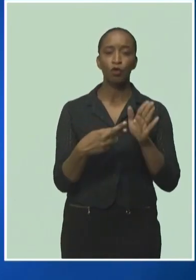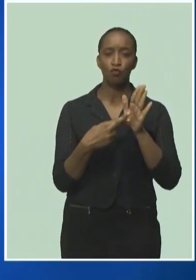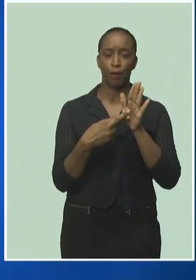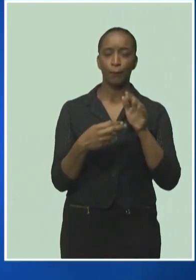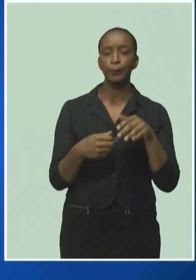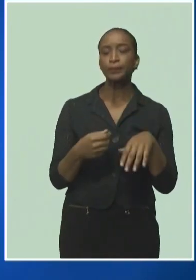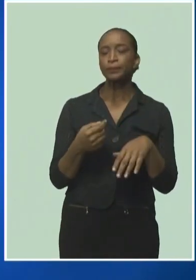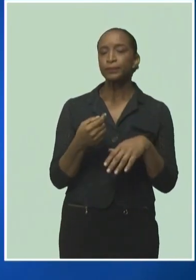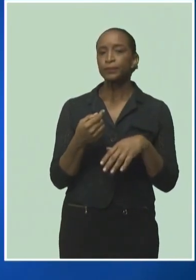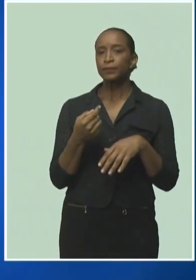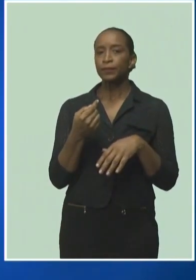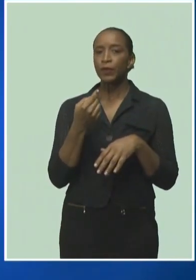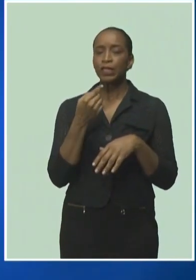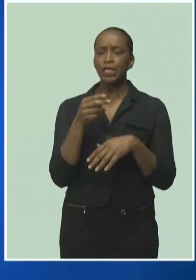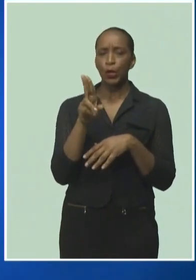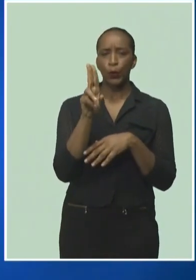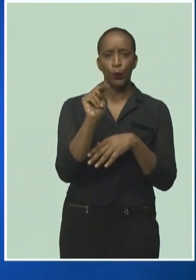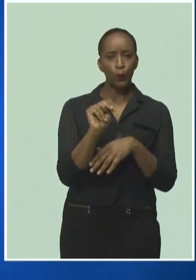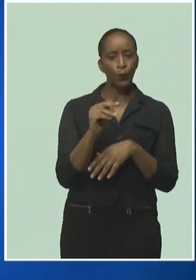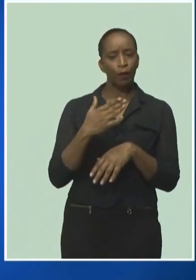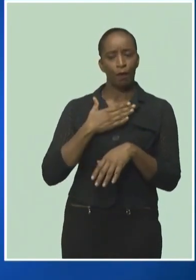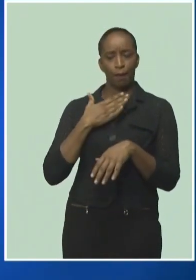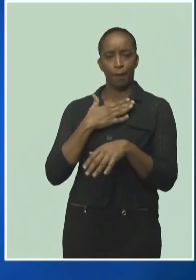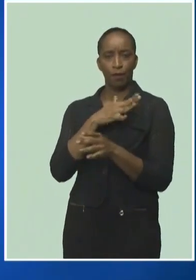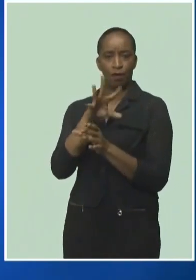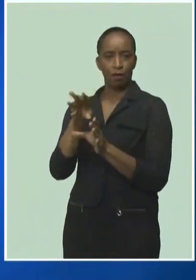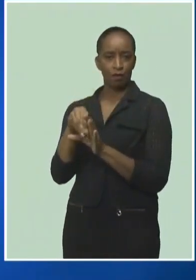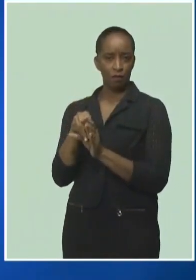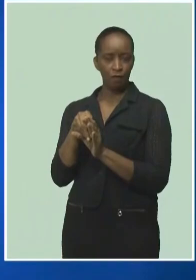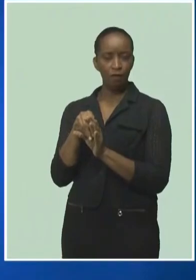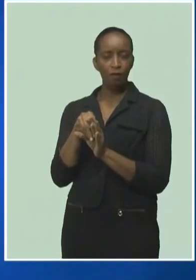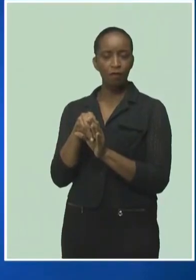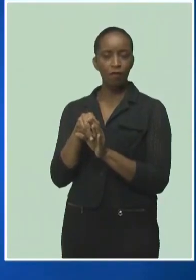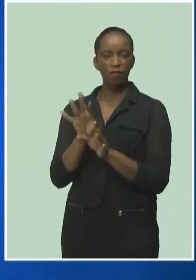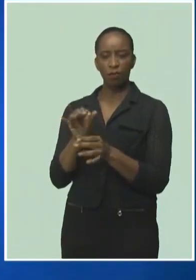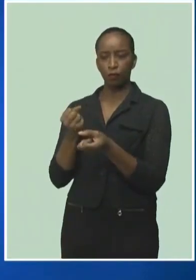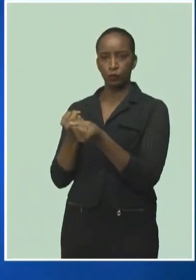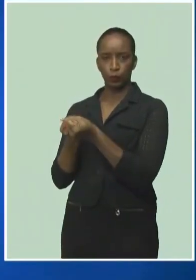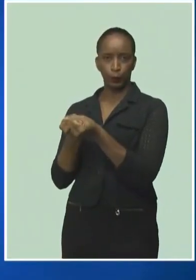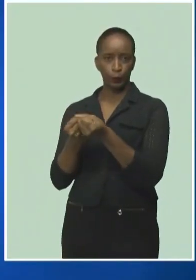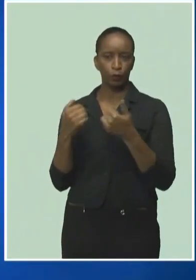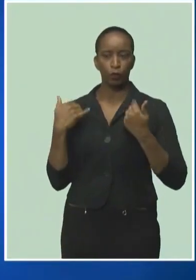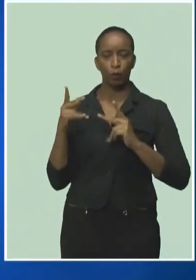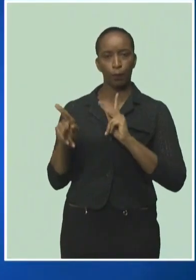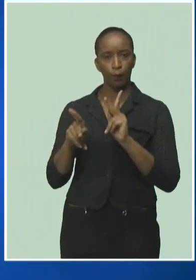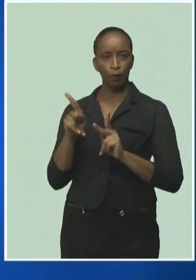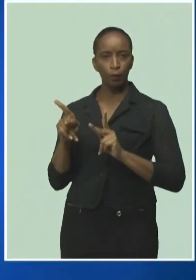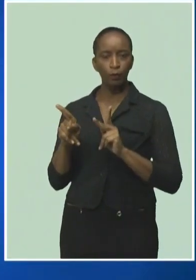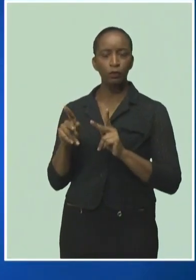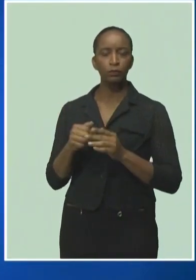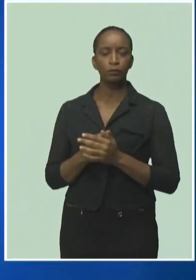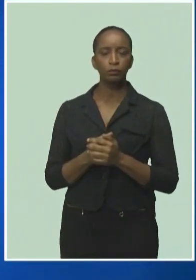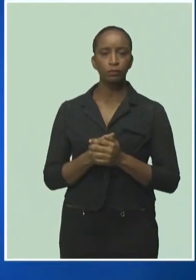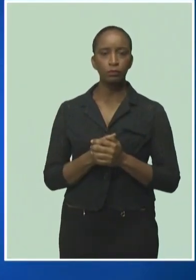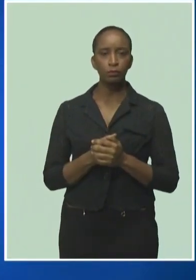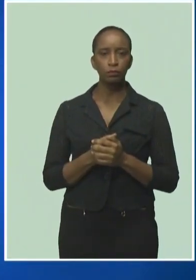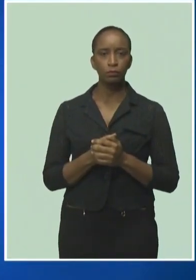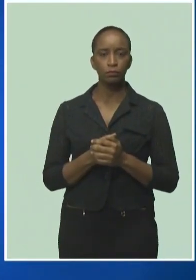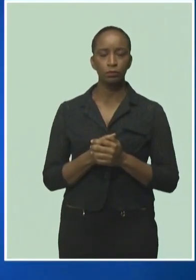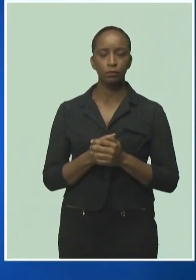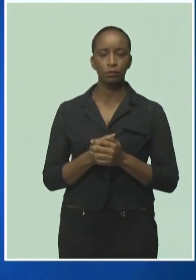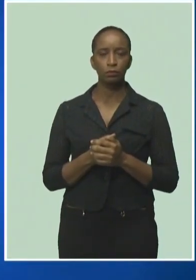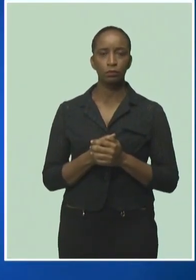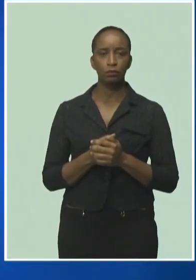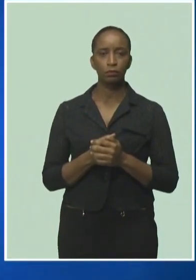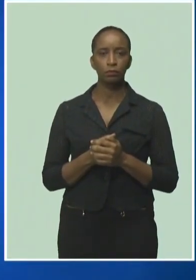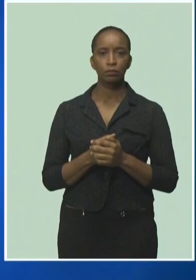was pleased to be part of creating an innovations hub, which was led by youth and technology driven. The amount